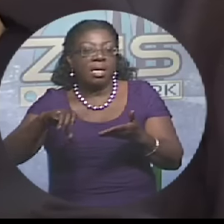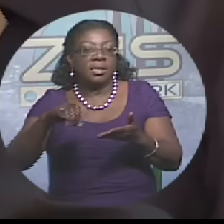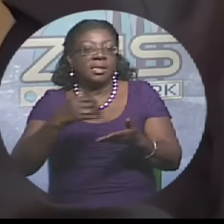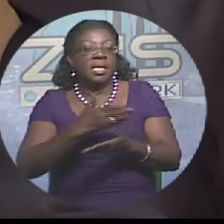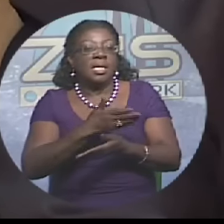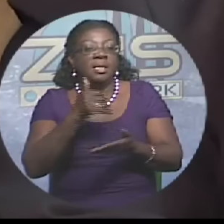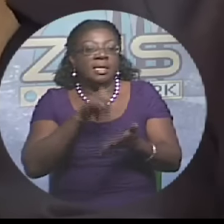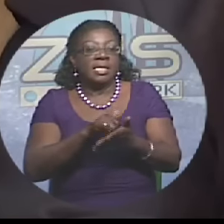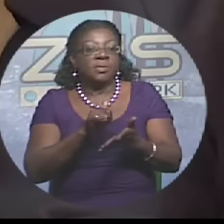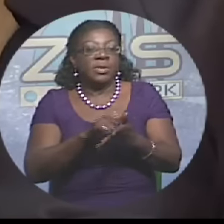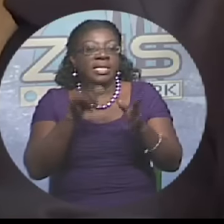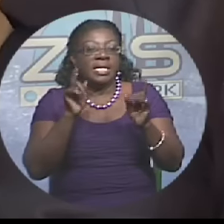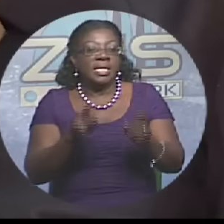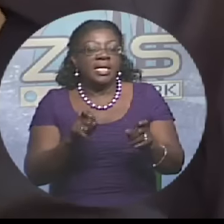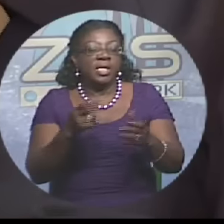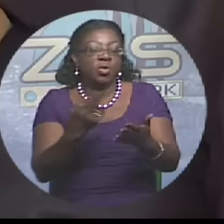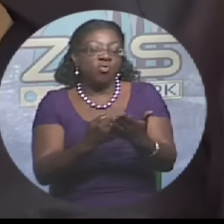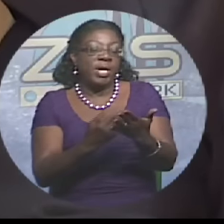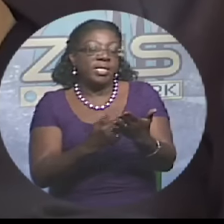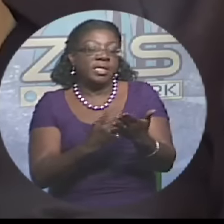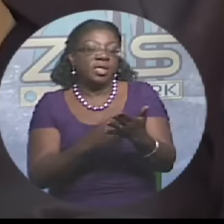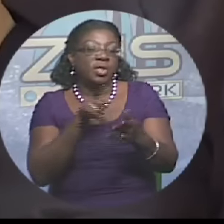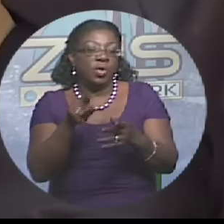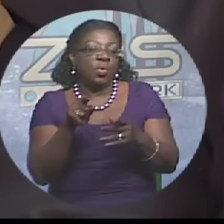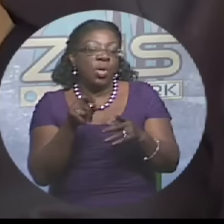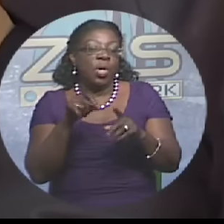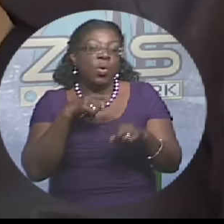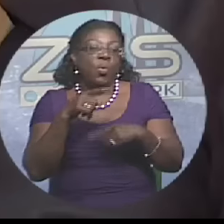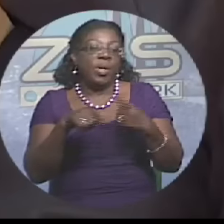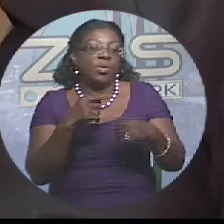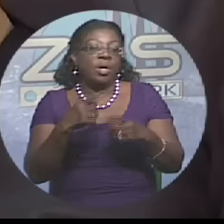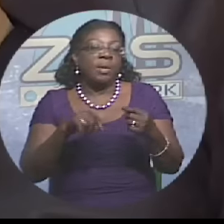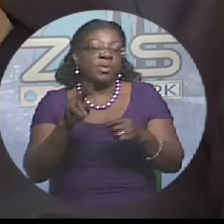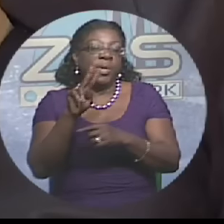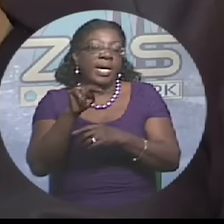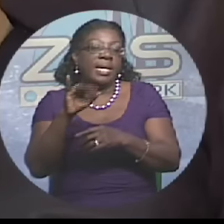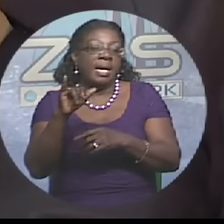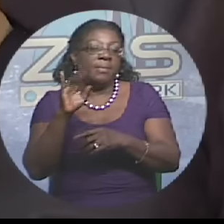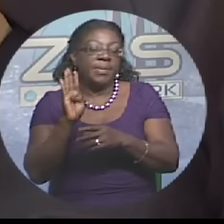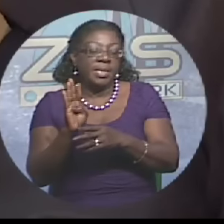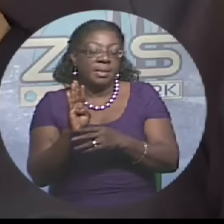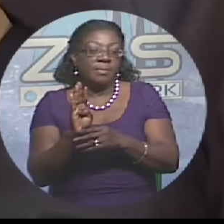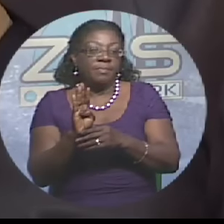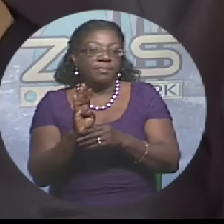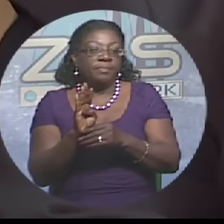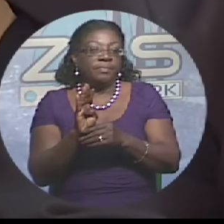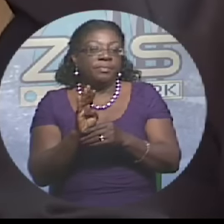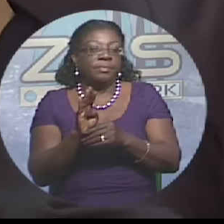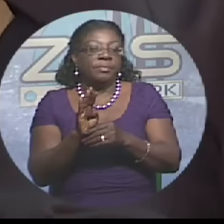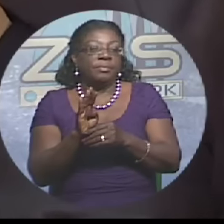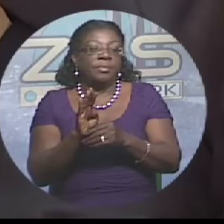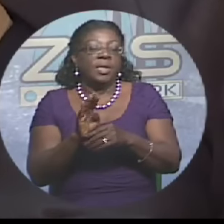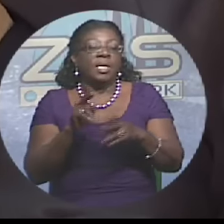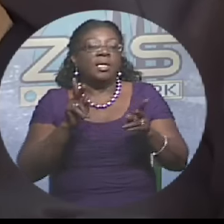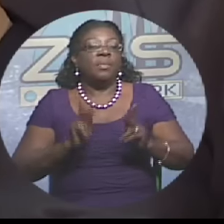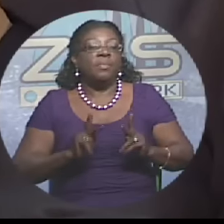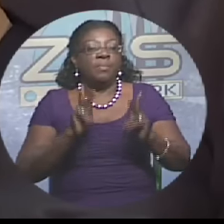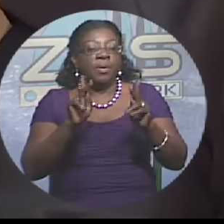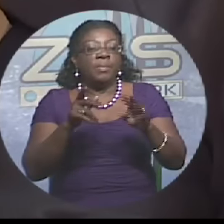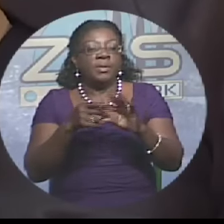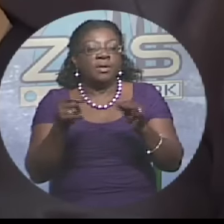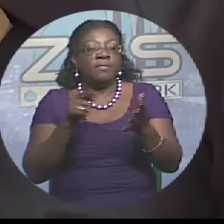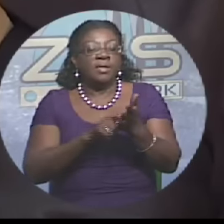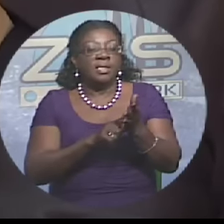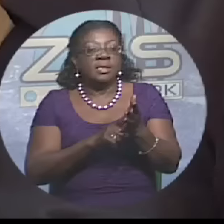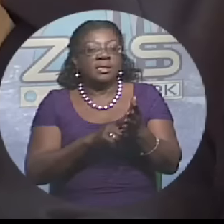would need to properly register you in the Bahamas Employment Exchange database. The purpose of this database obviously